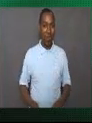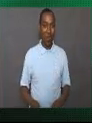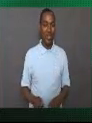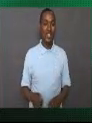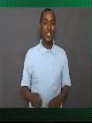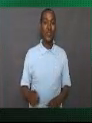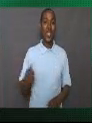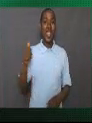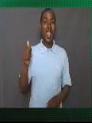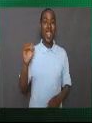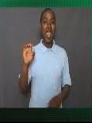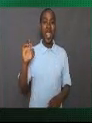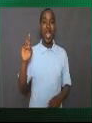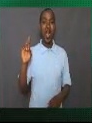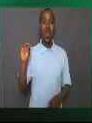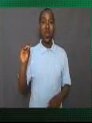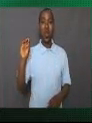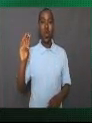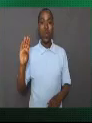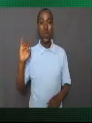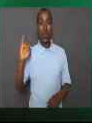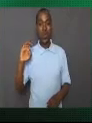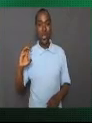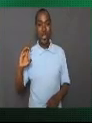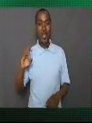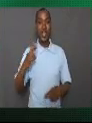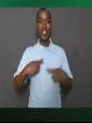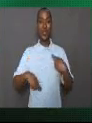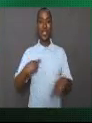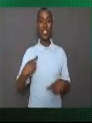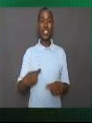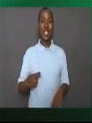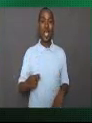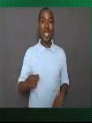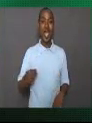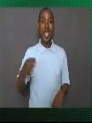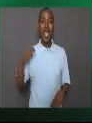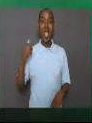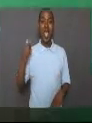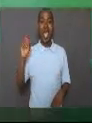aerobic respiration and anaerobic respiration.